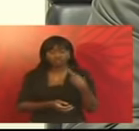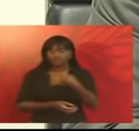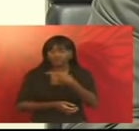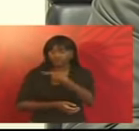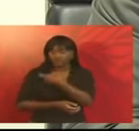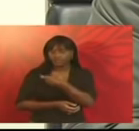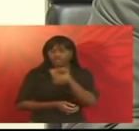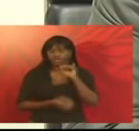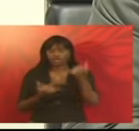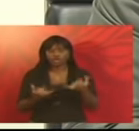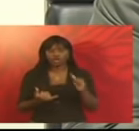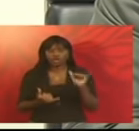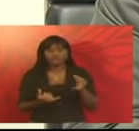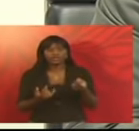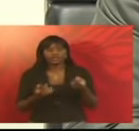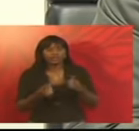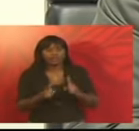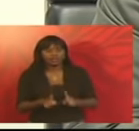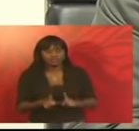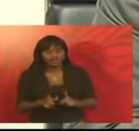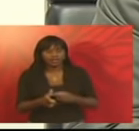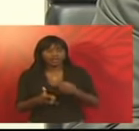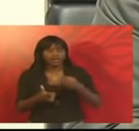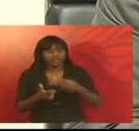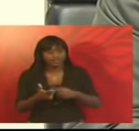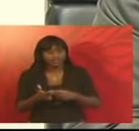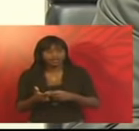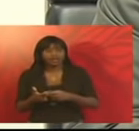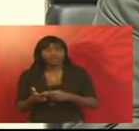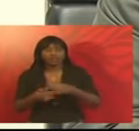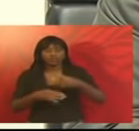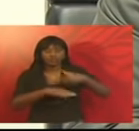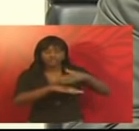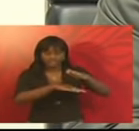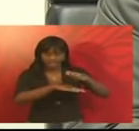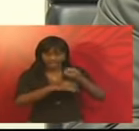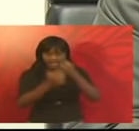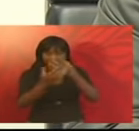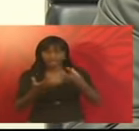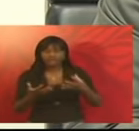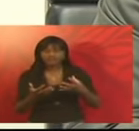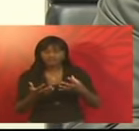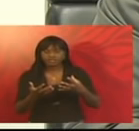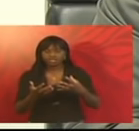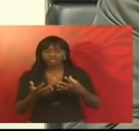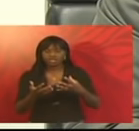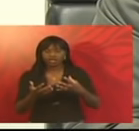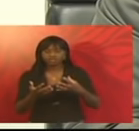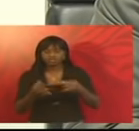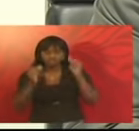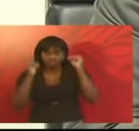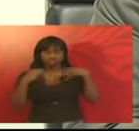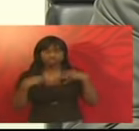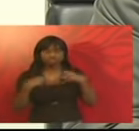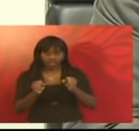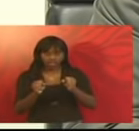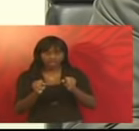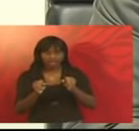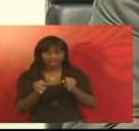is happening, and that information will be taken back to the relevant collection system, because it is something that is